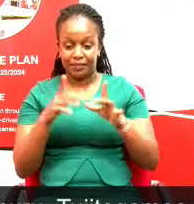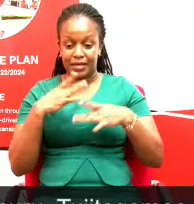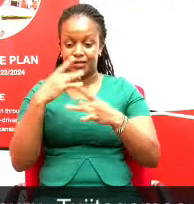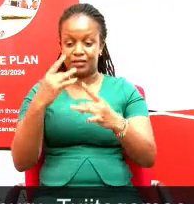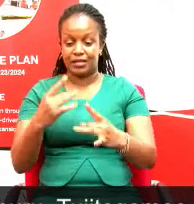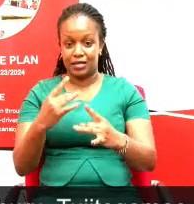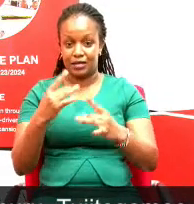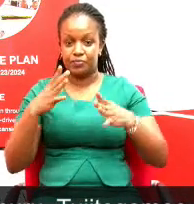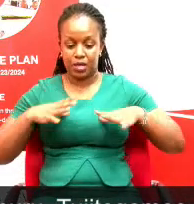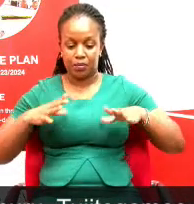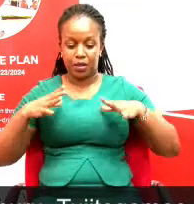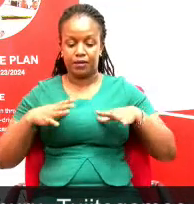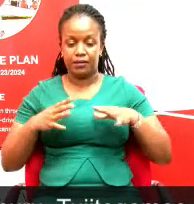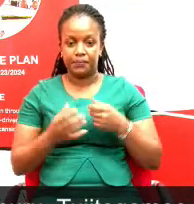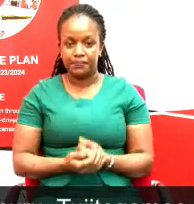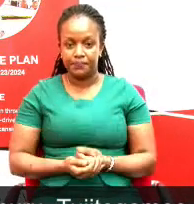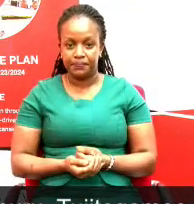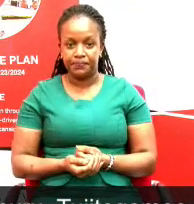parties.